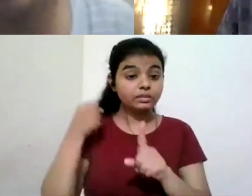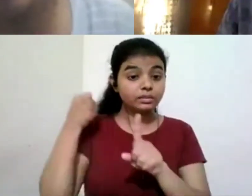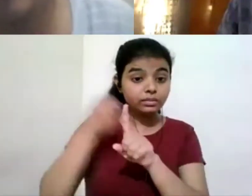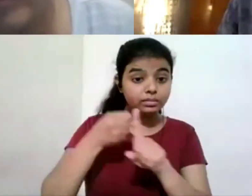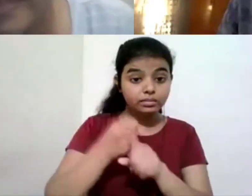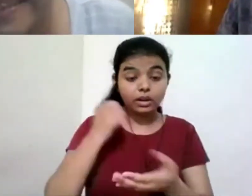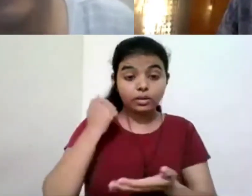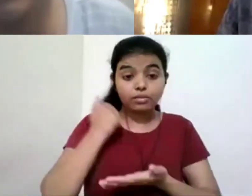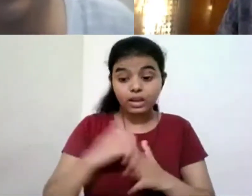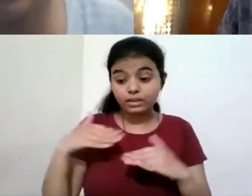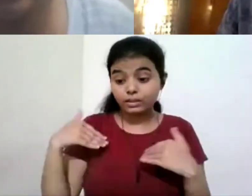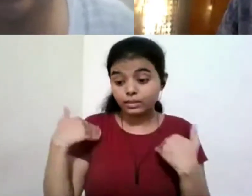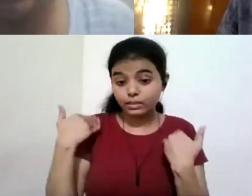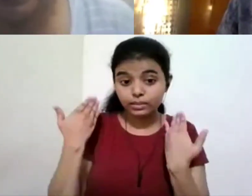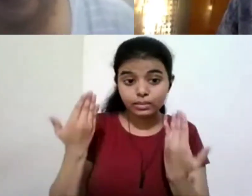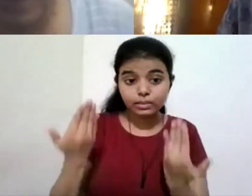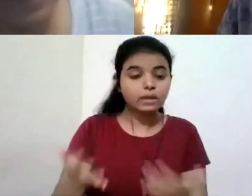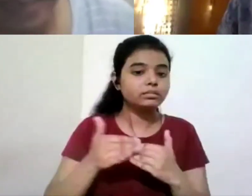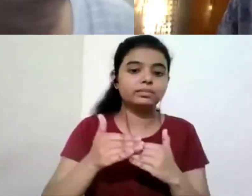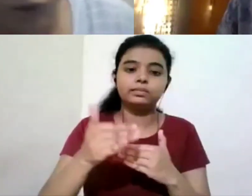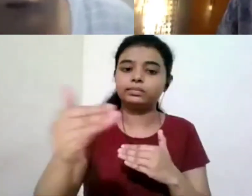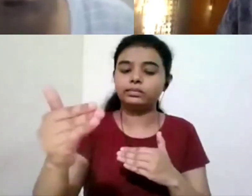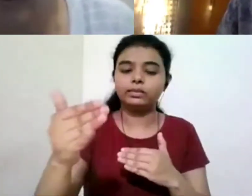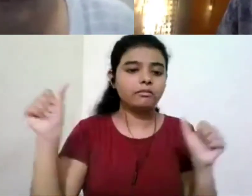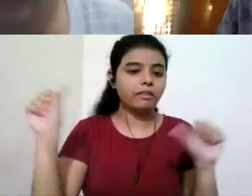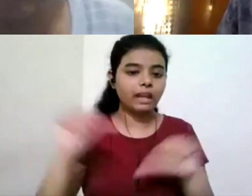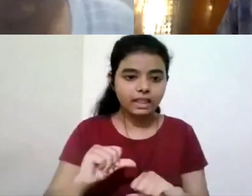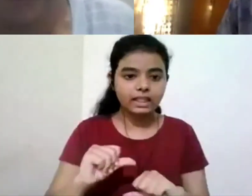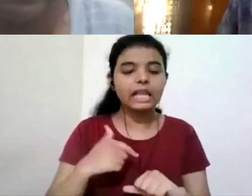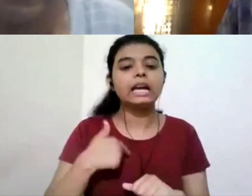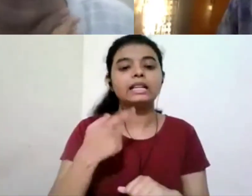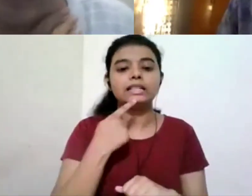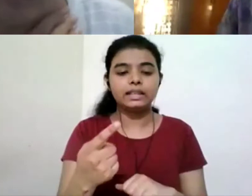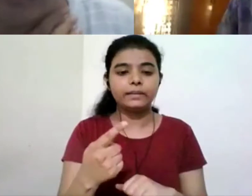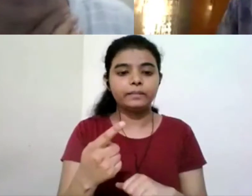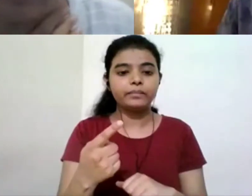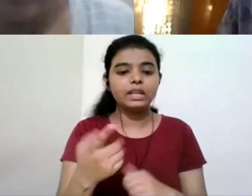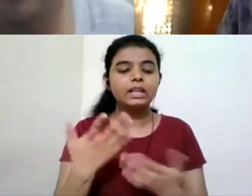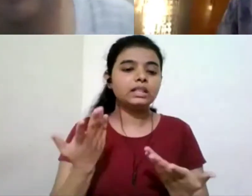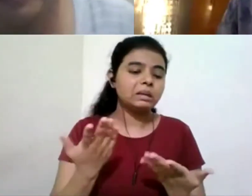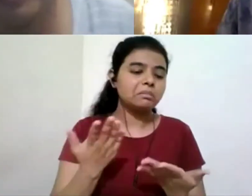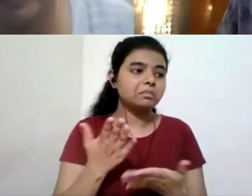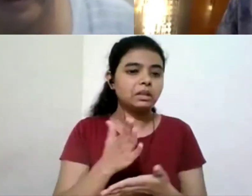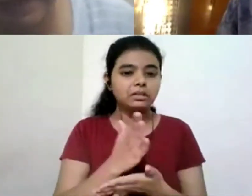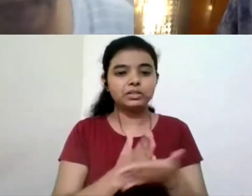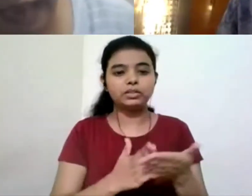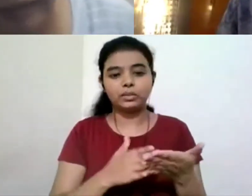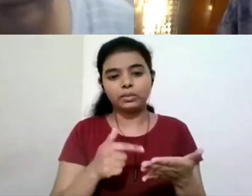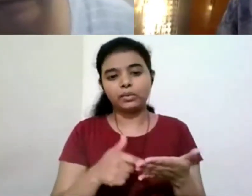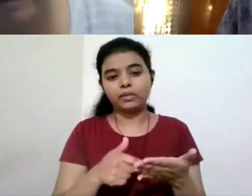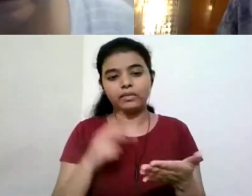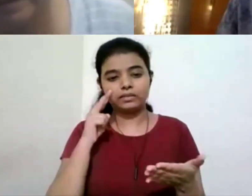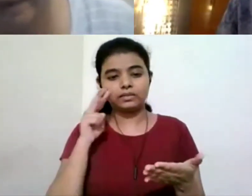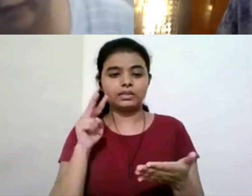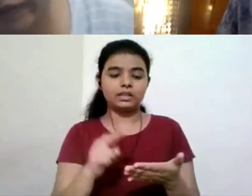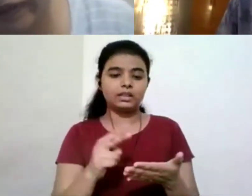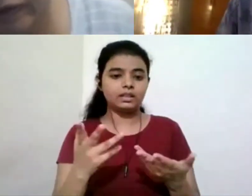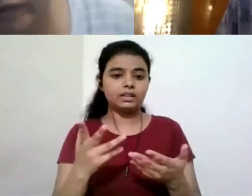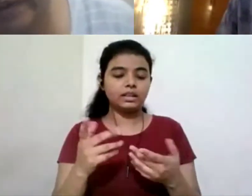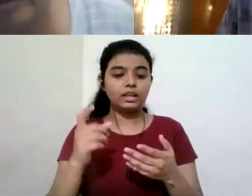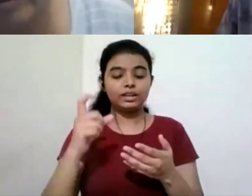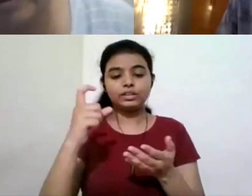rights couldn't proceed further. I'm saying it also partly, Saptarshi, because of my experience at the